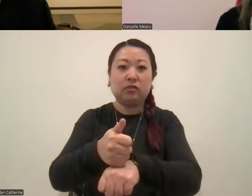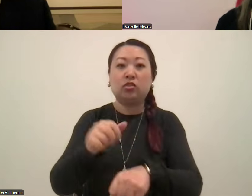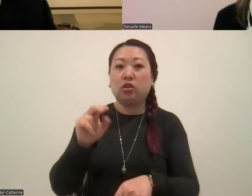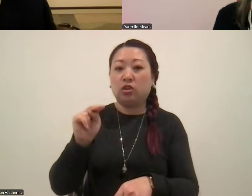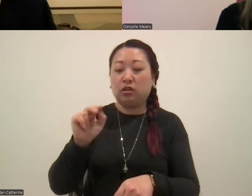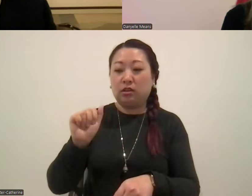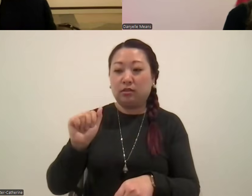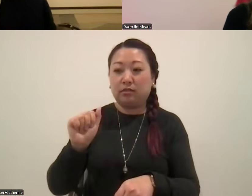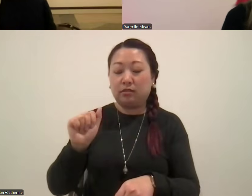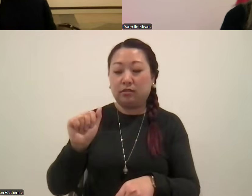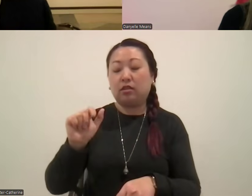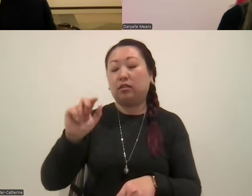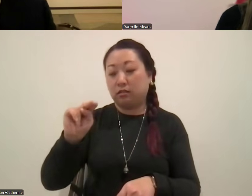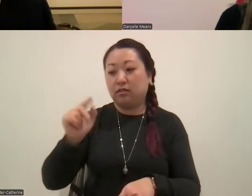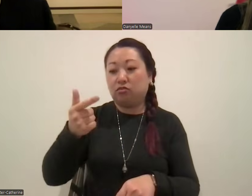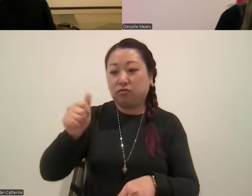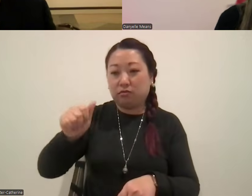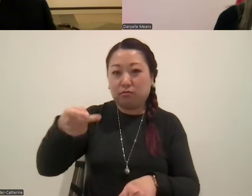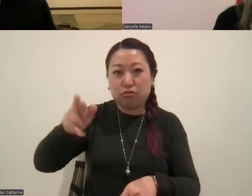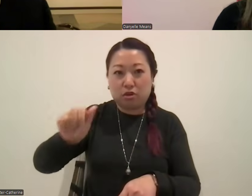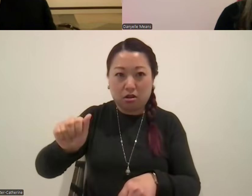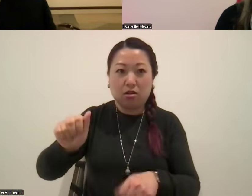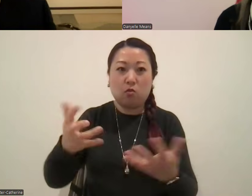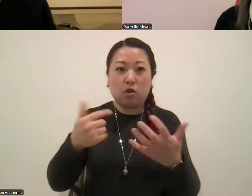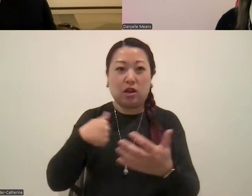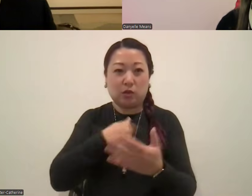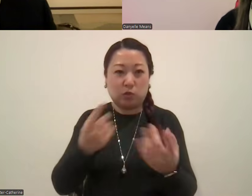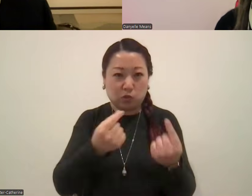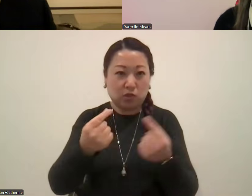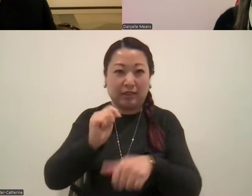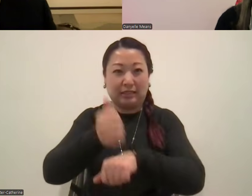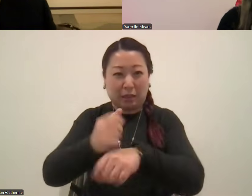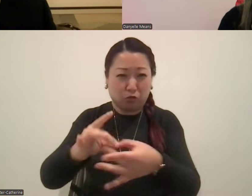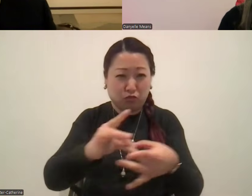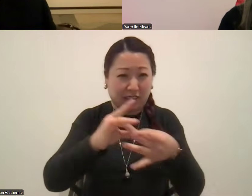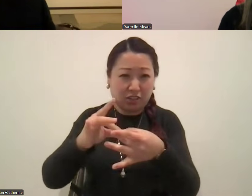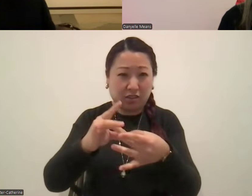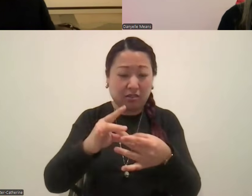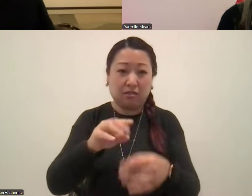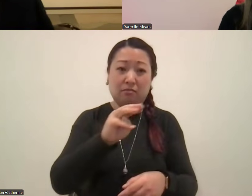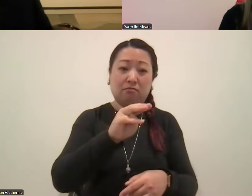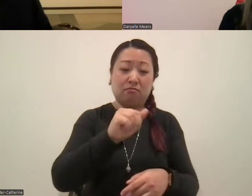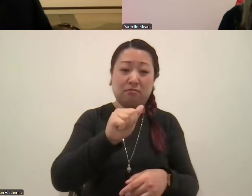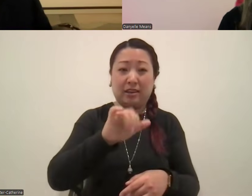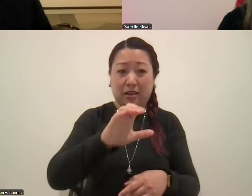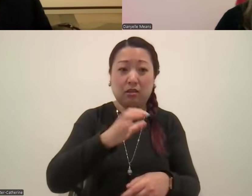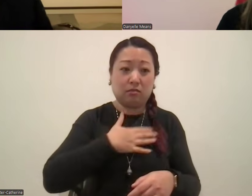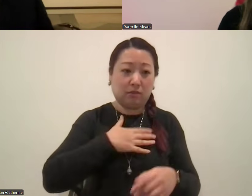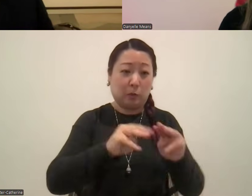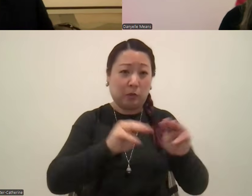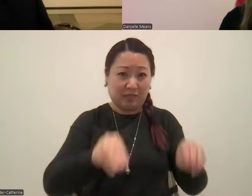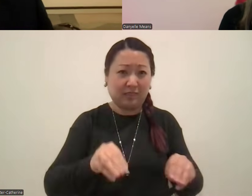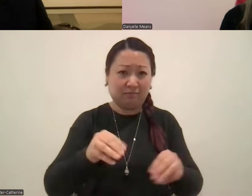in establishing these relationships, MIAC has been doing for 20 years. And